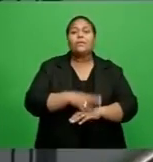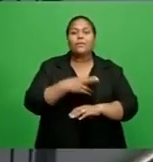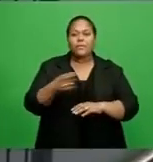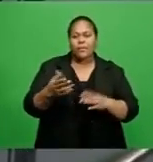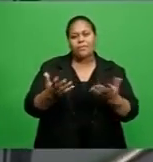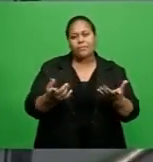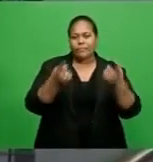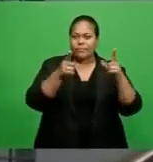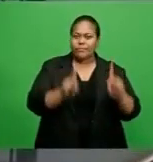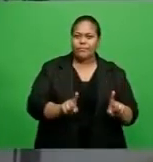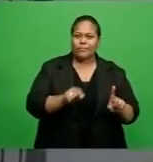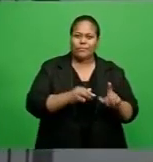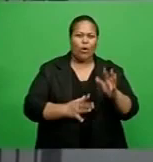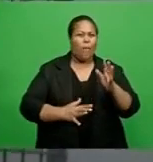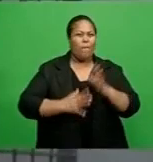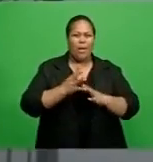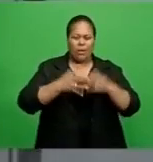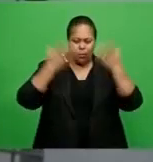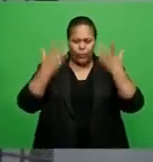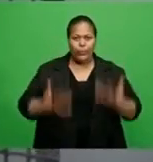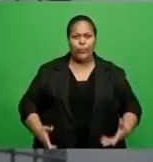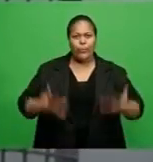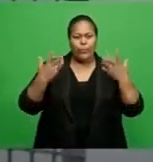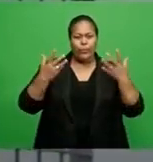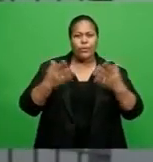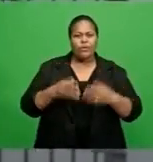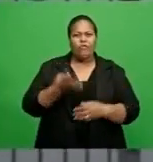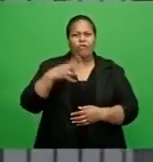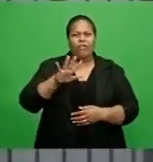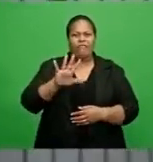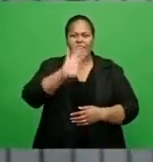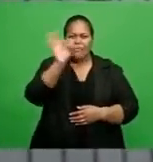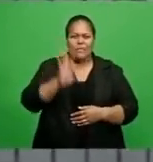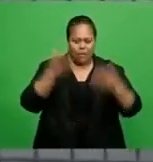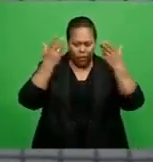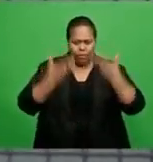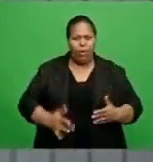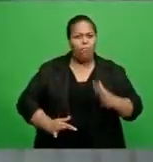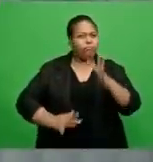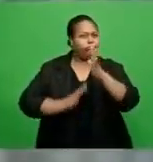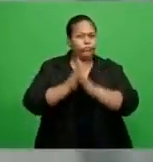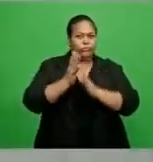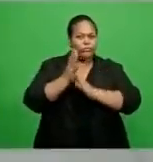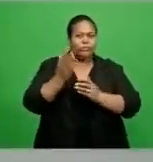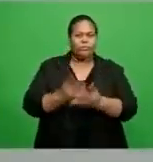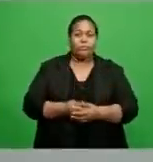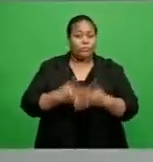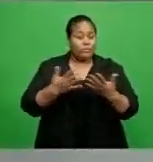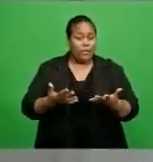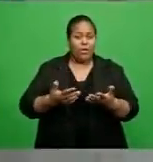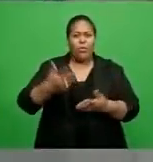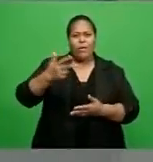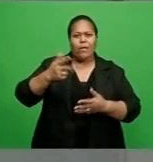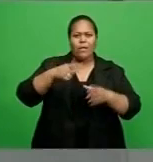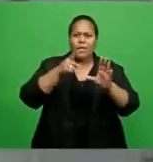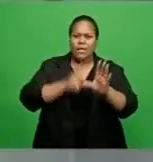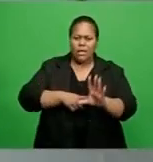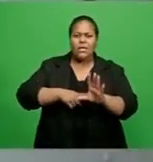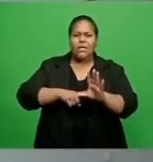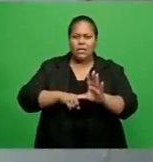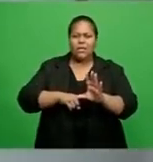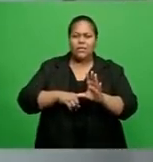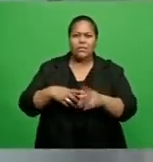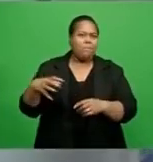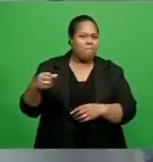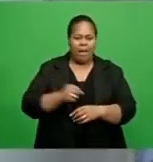to burns over 45% of her body. The High Court judge has set 18 years as a minimum term to be